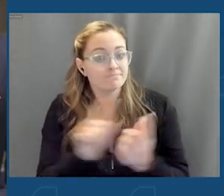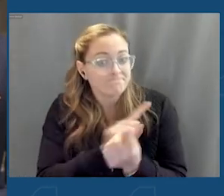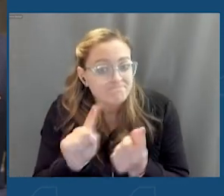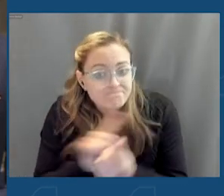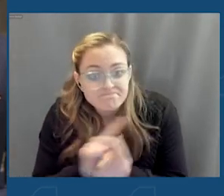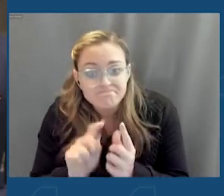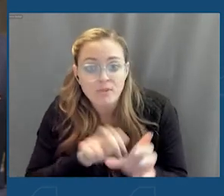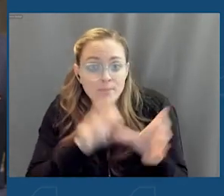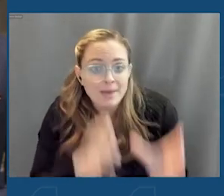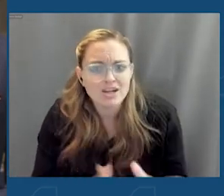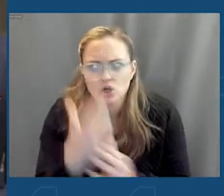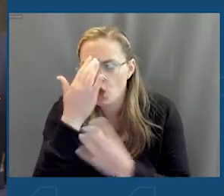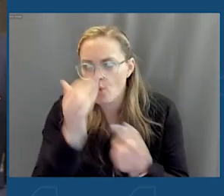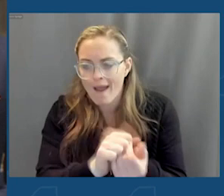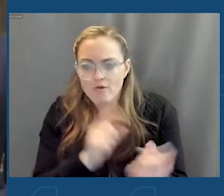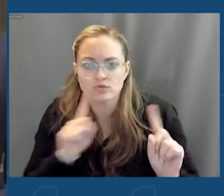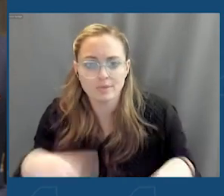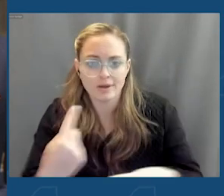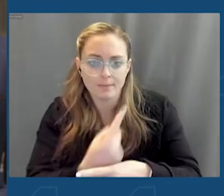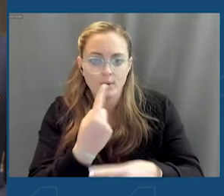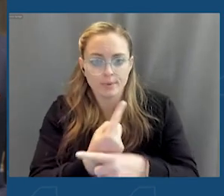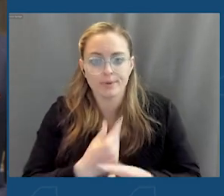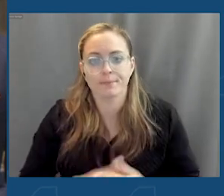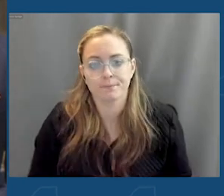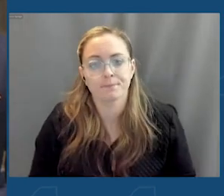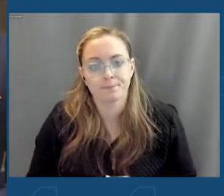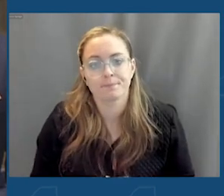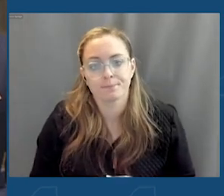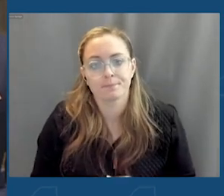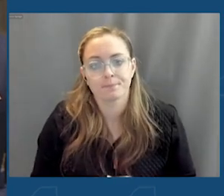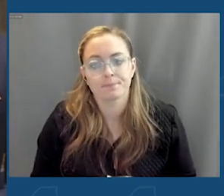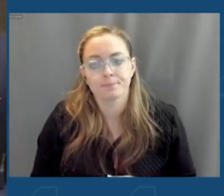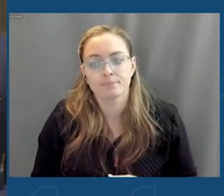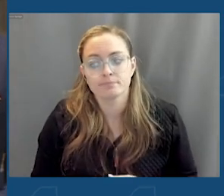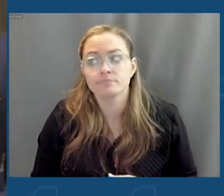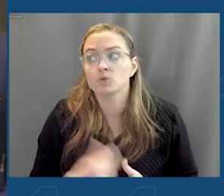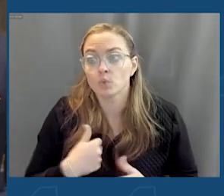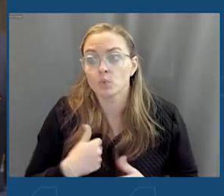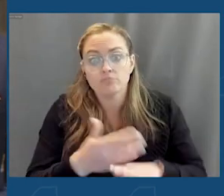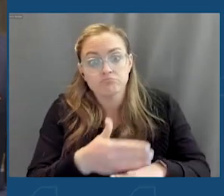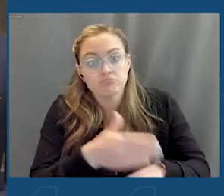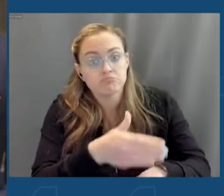in a situation where it's required. So we've been making progress.